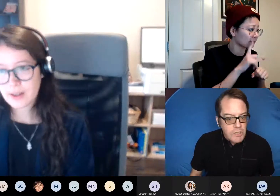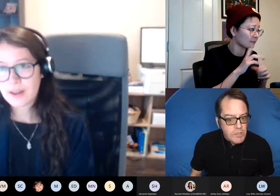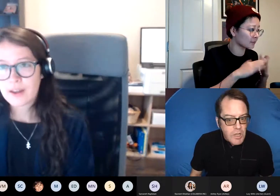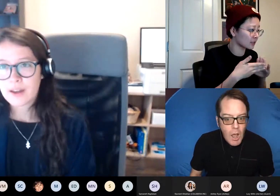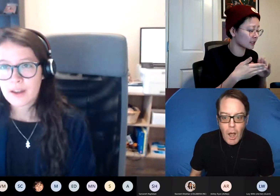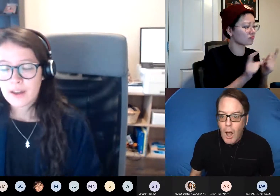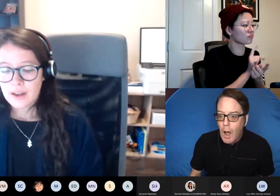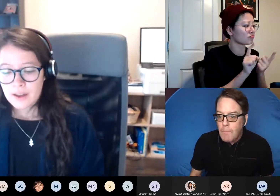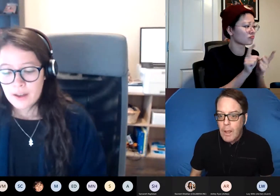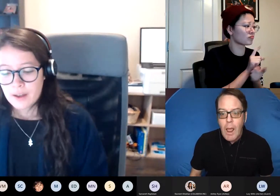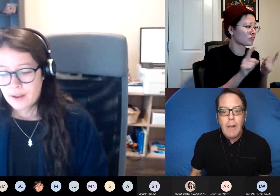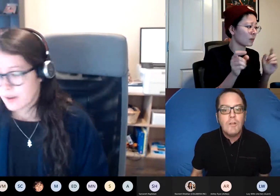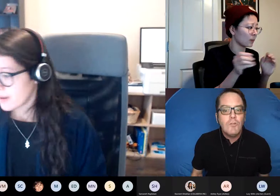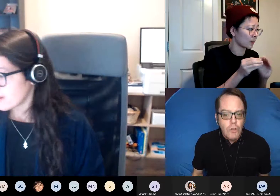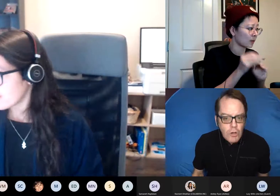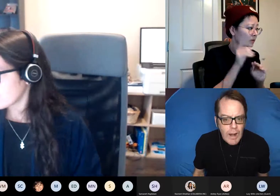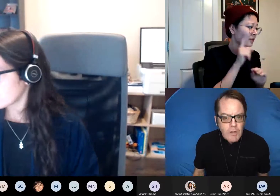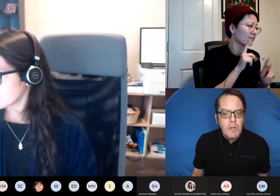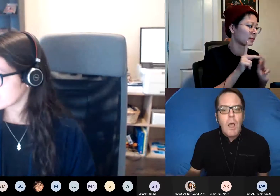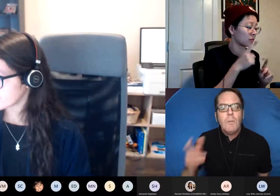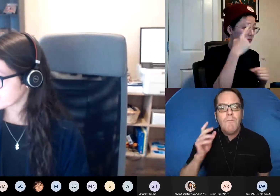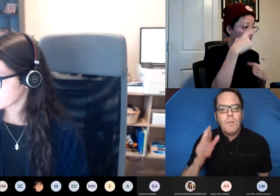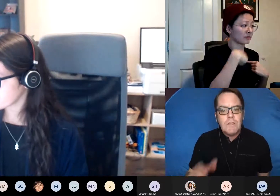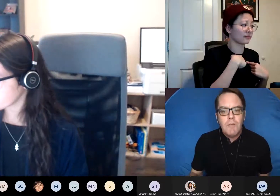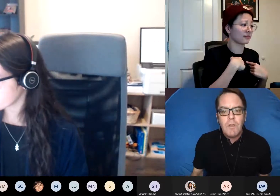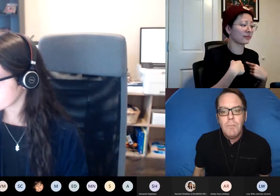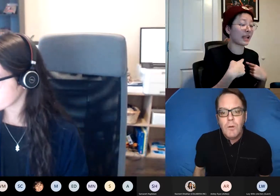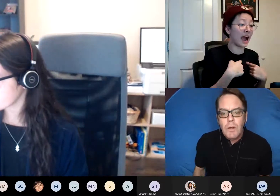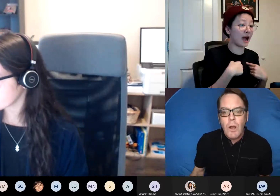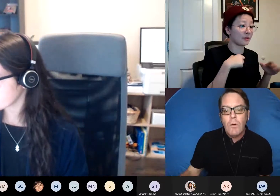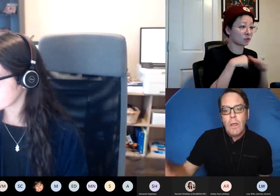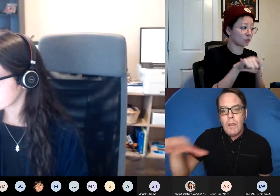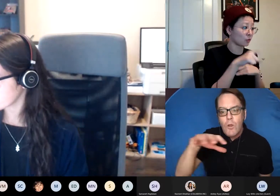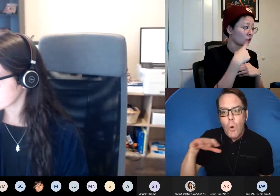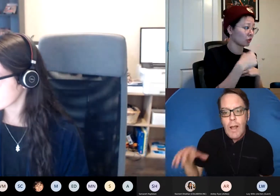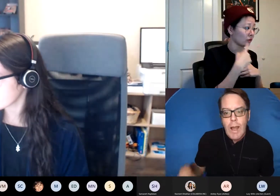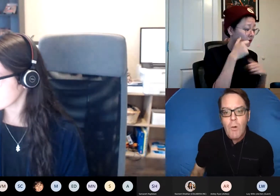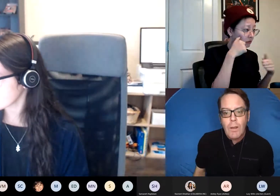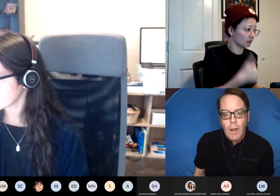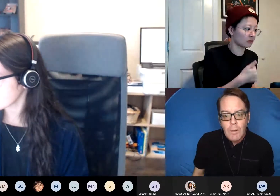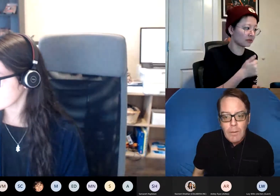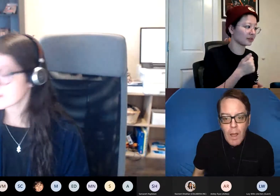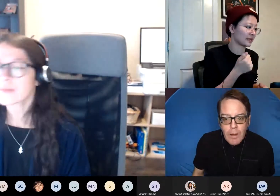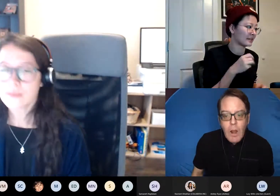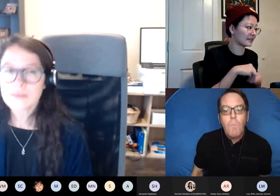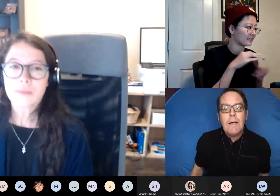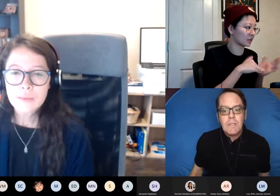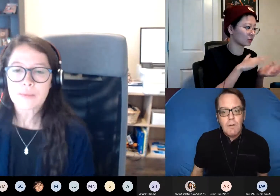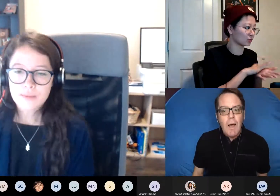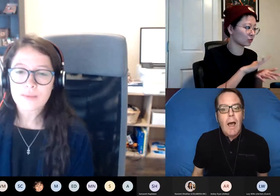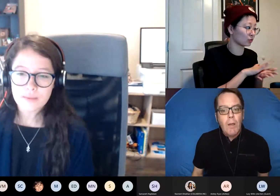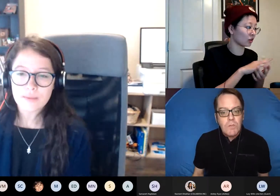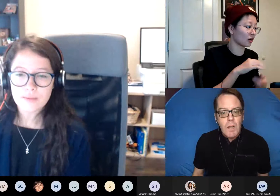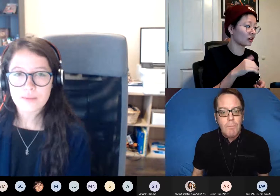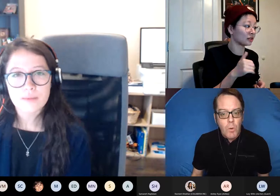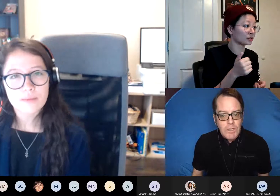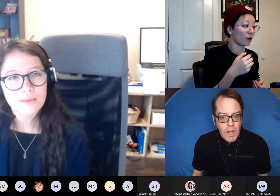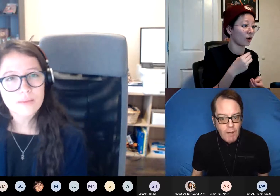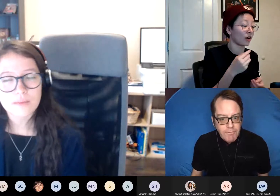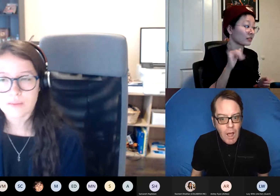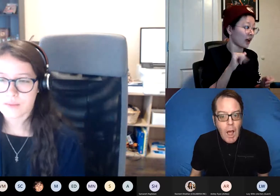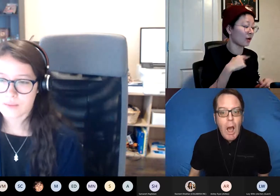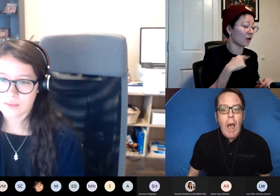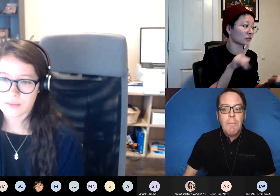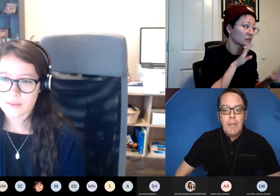share resources and look around for the deaf community in your area. You know, myself, I was not